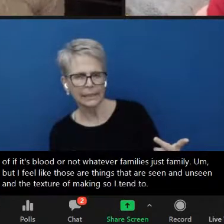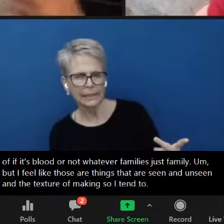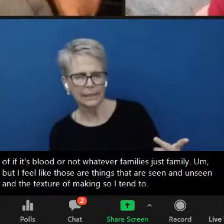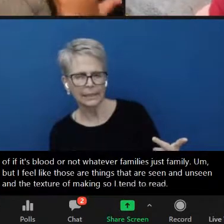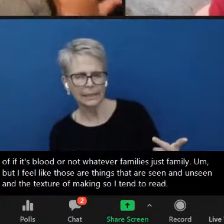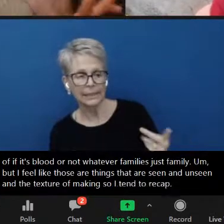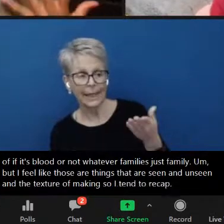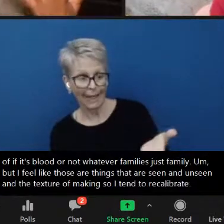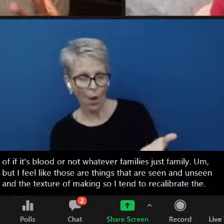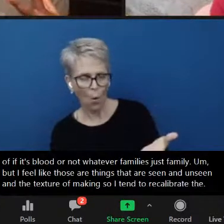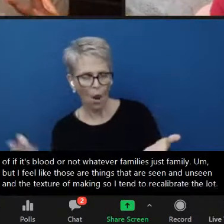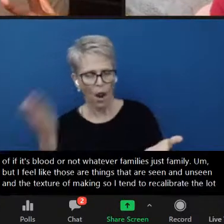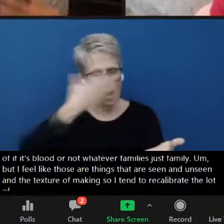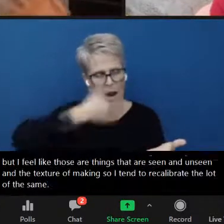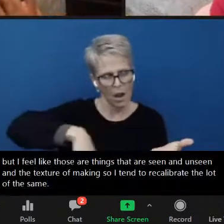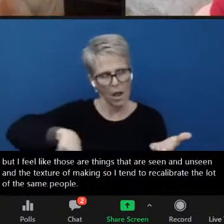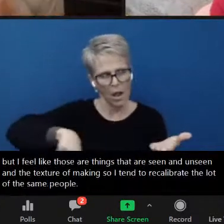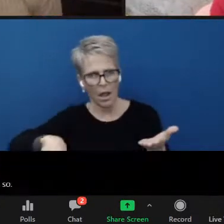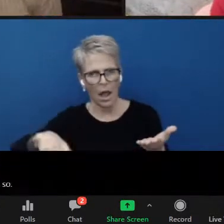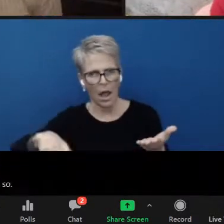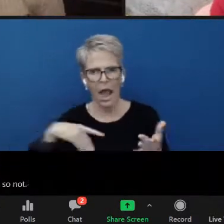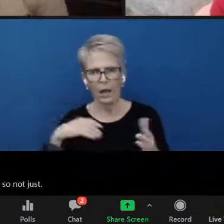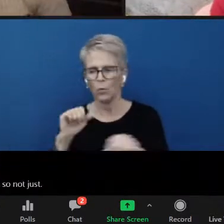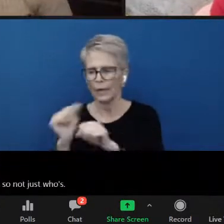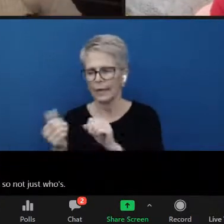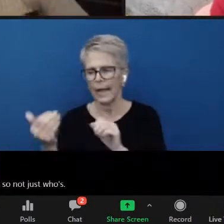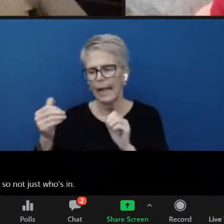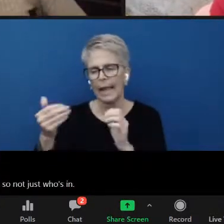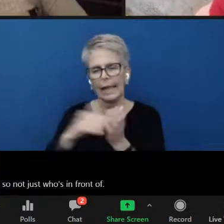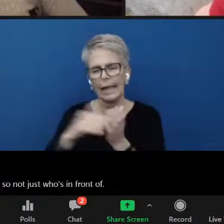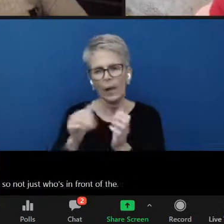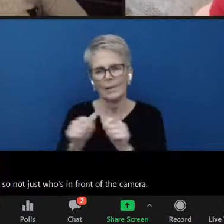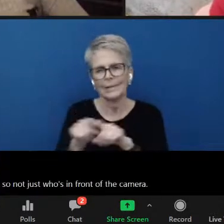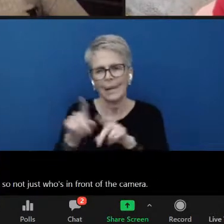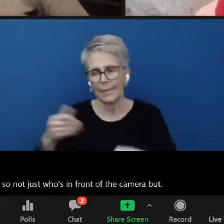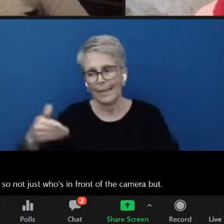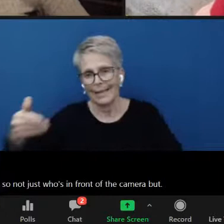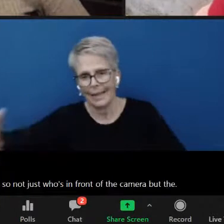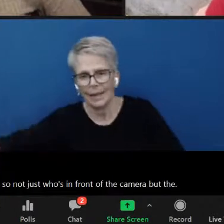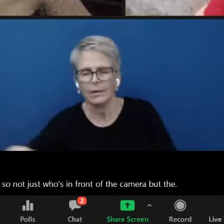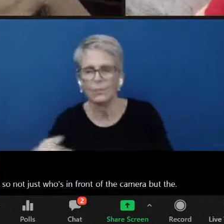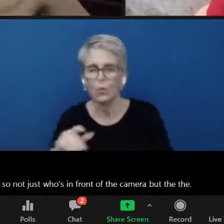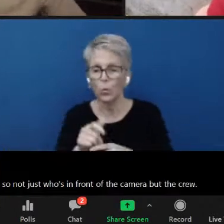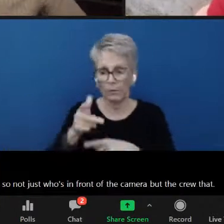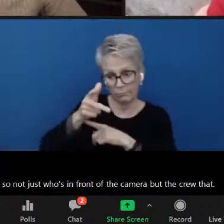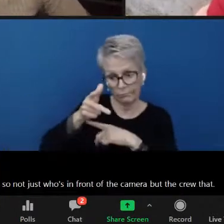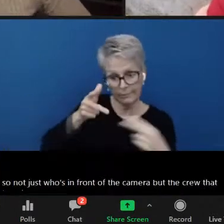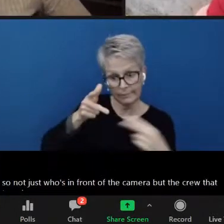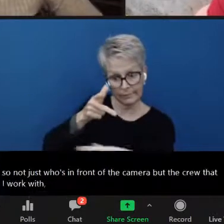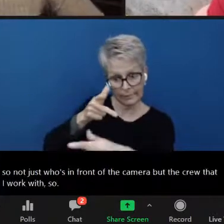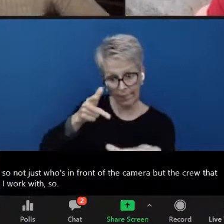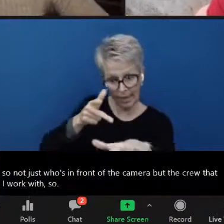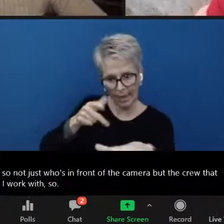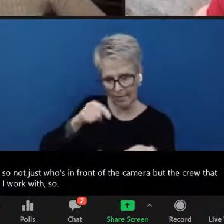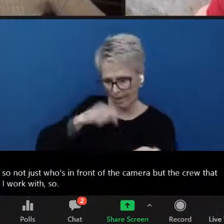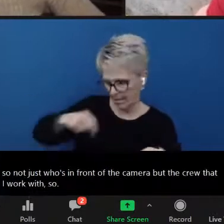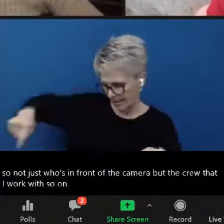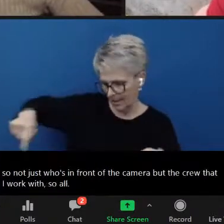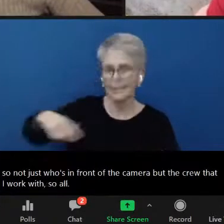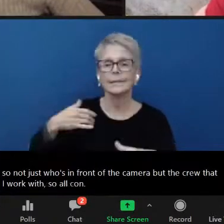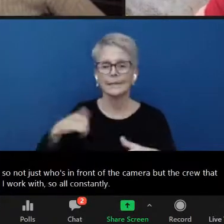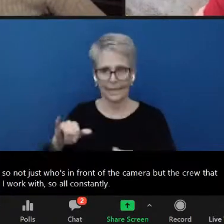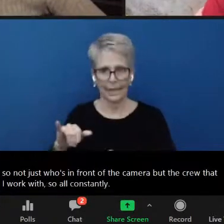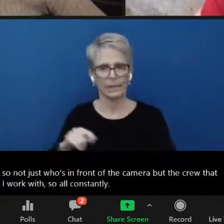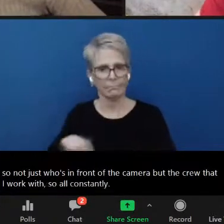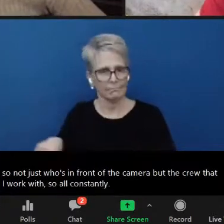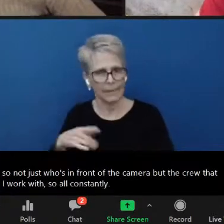to re-collaborate with a lot of the same people. So not just who's in front of the camera, but the crew that I work with. So I'll